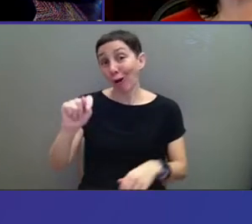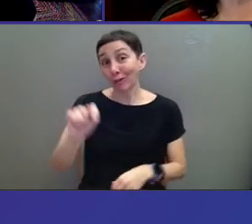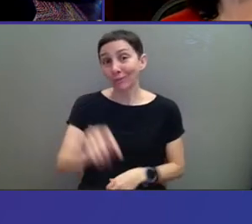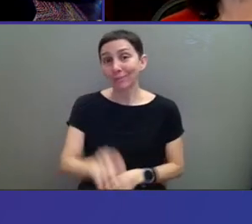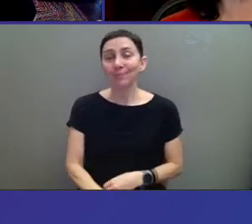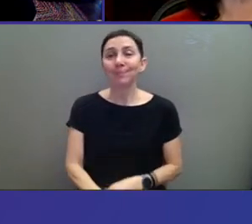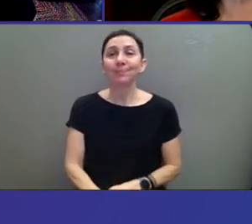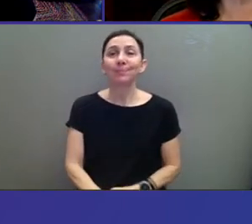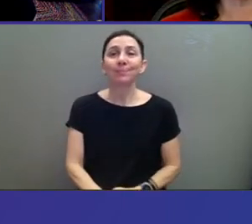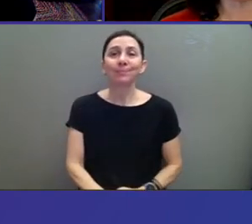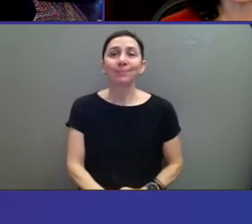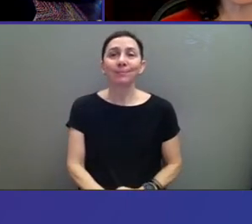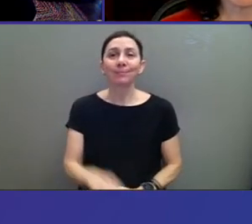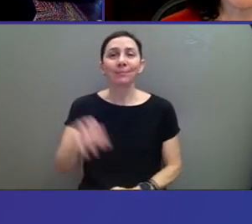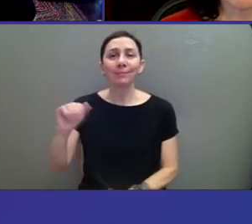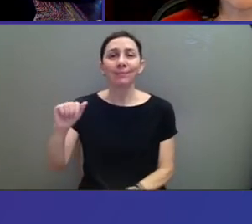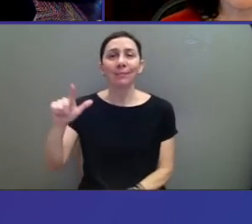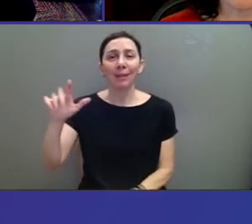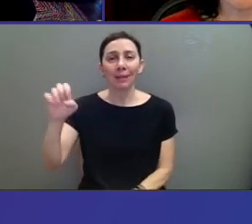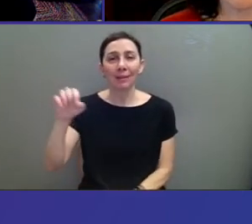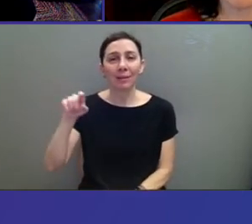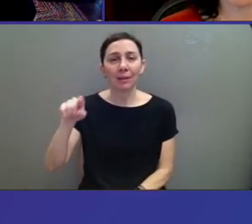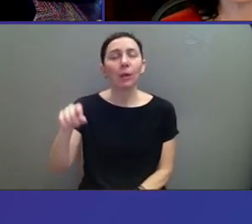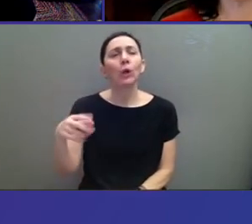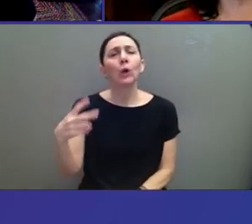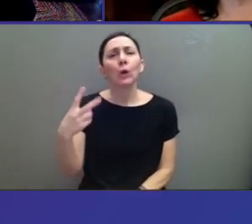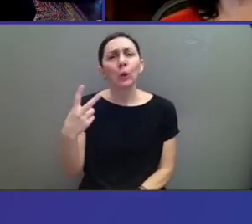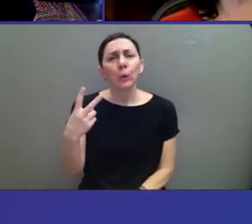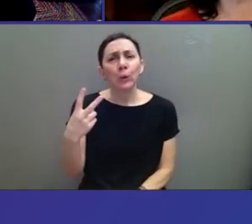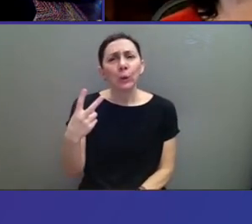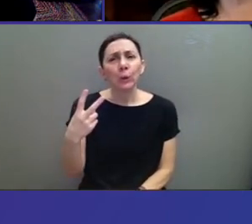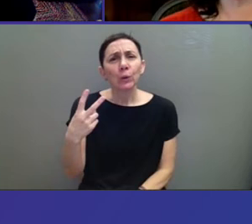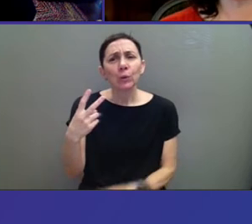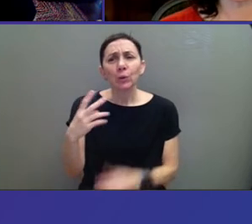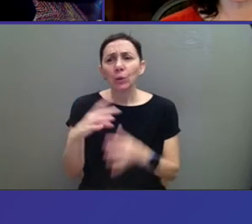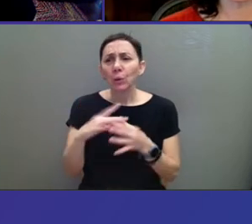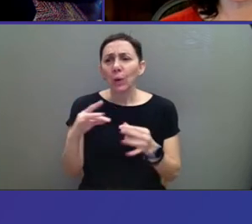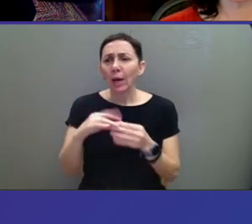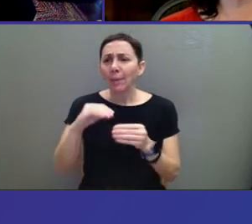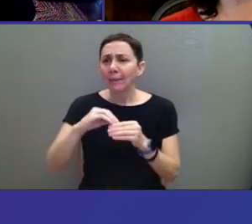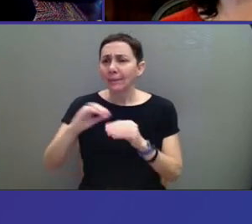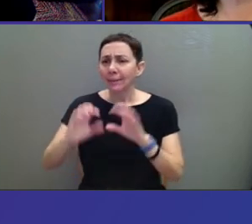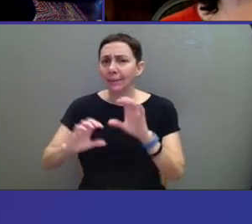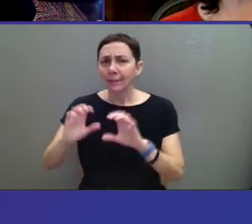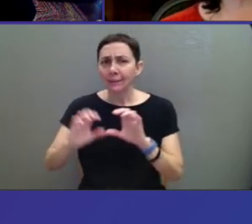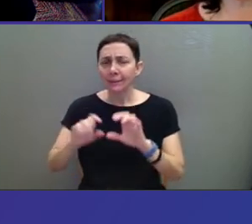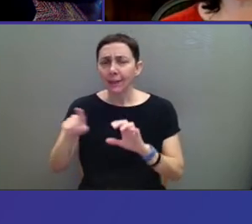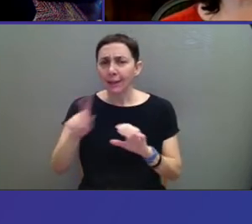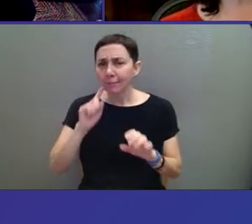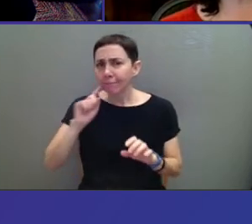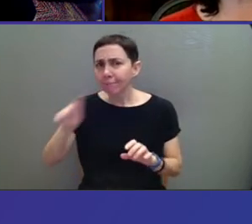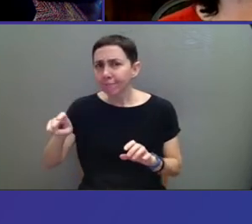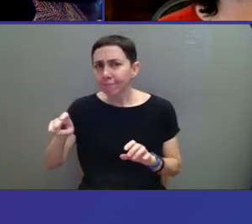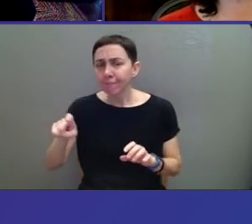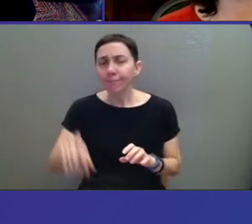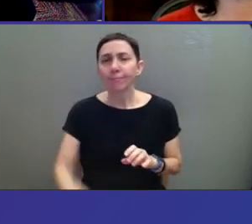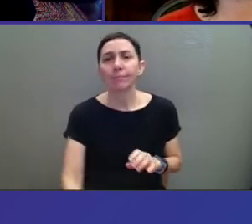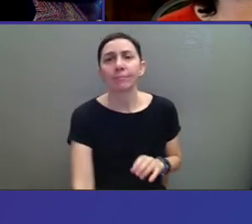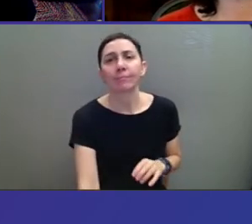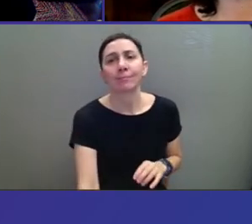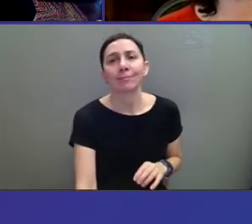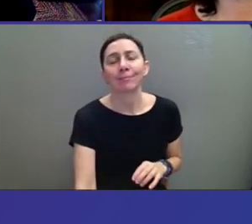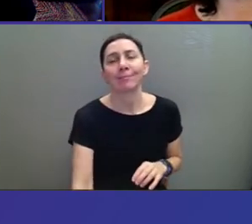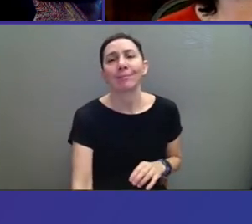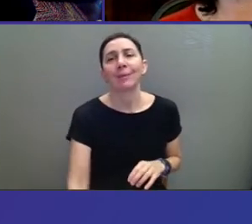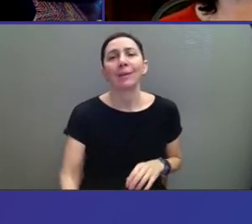There are just two things that came up in the chat, and we won't be able